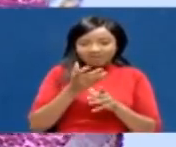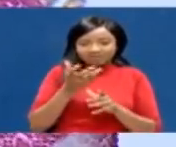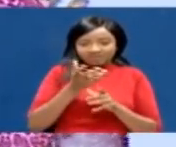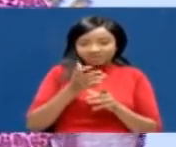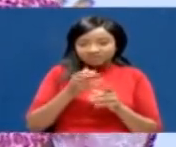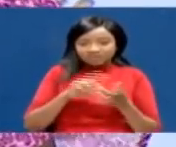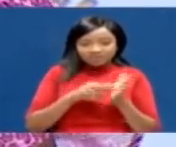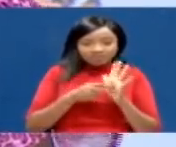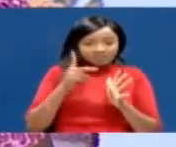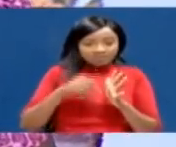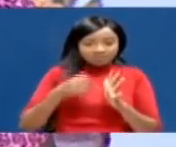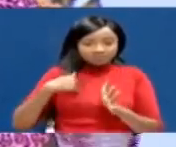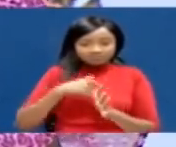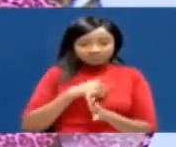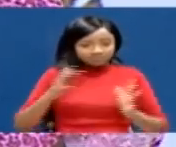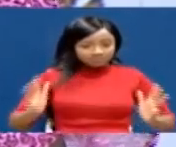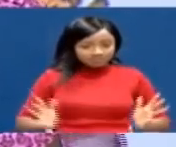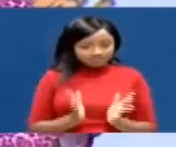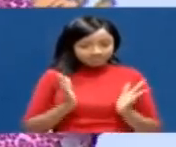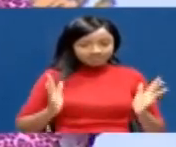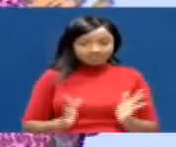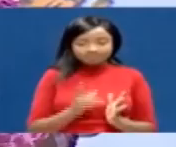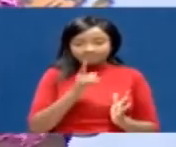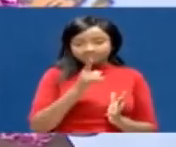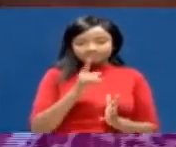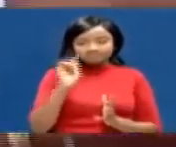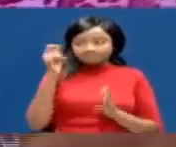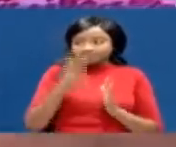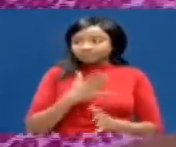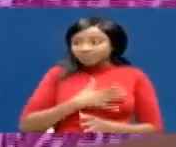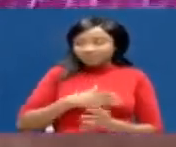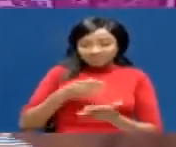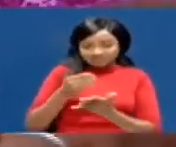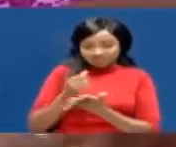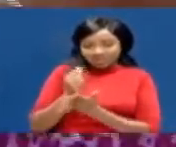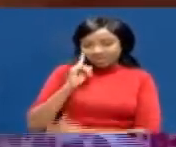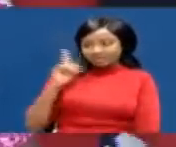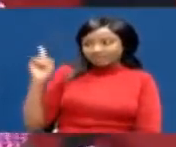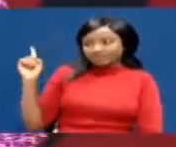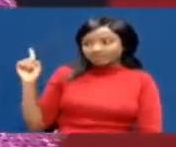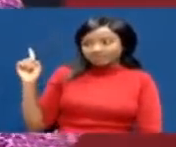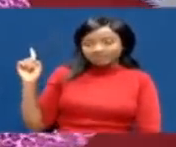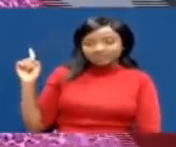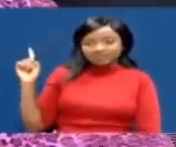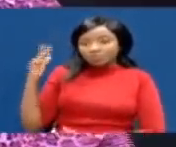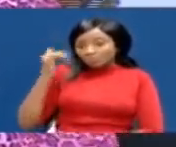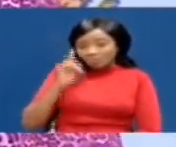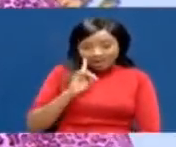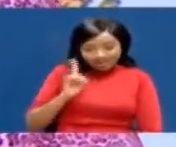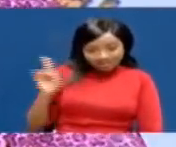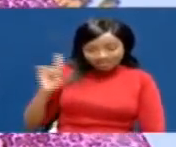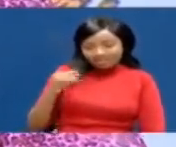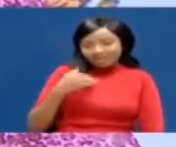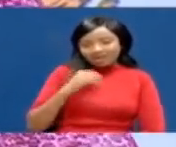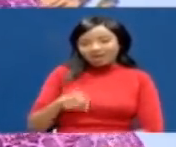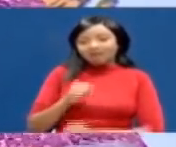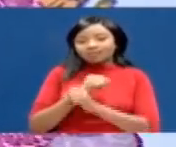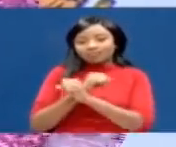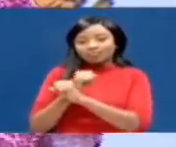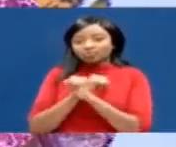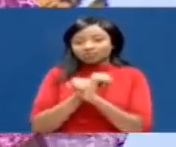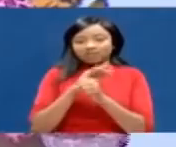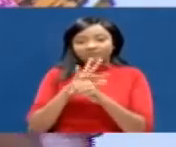we encourage Kenyans to acquire this. We have capacity from local